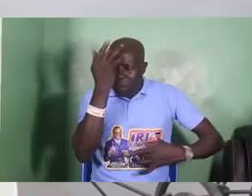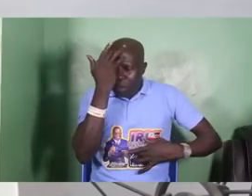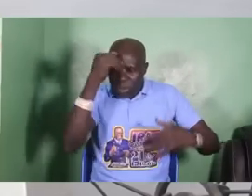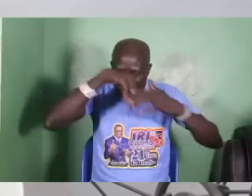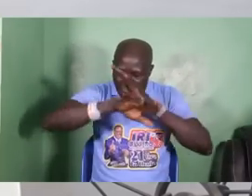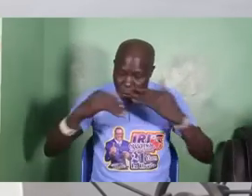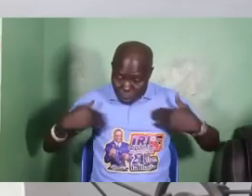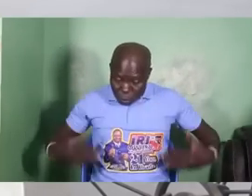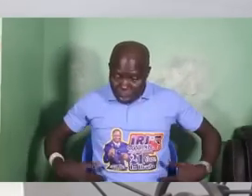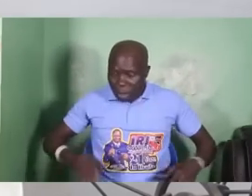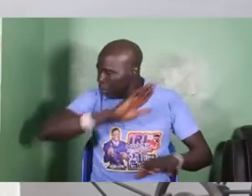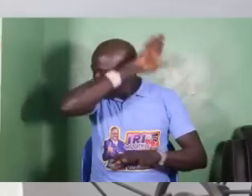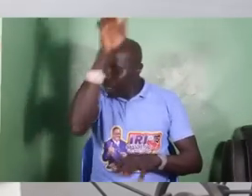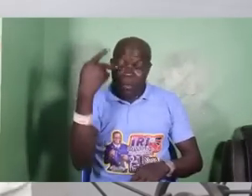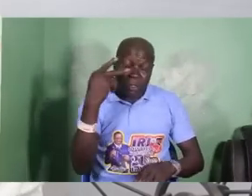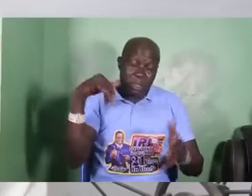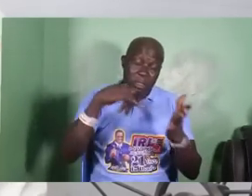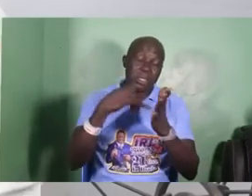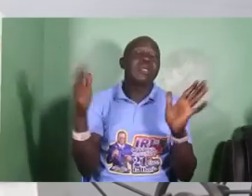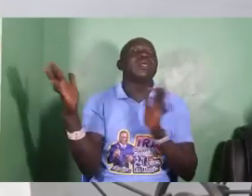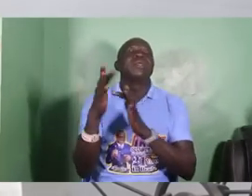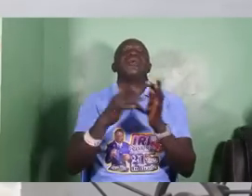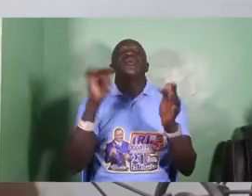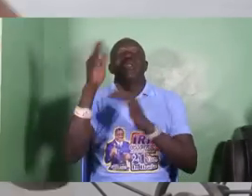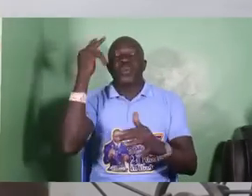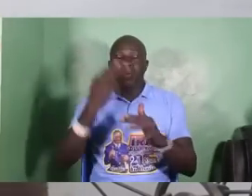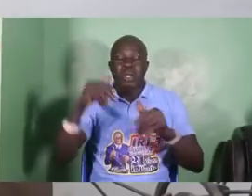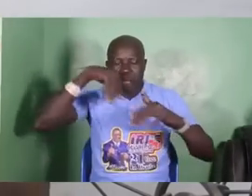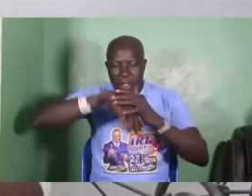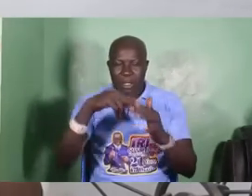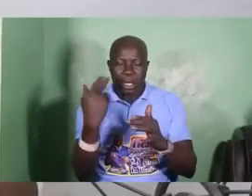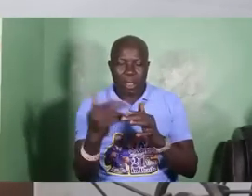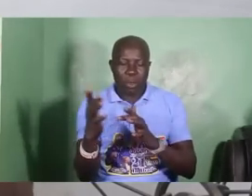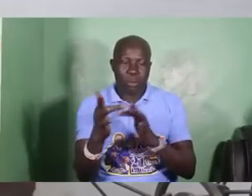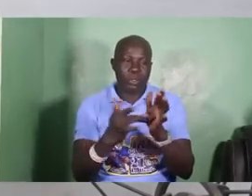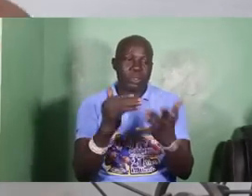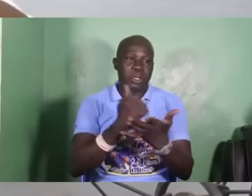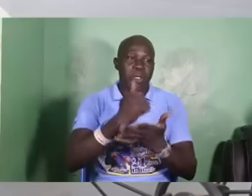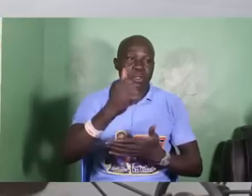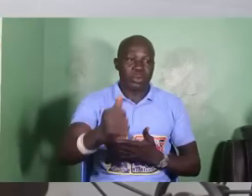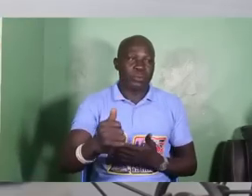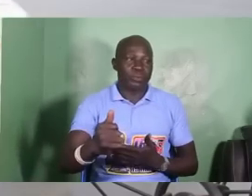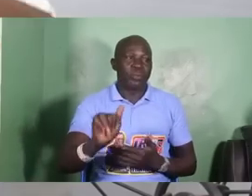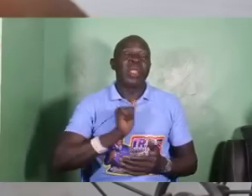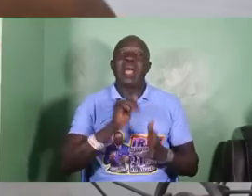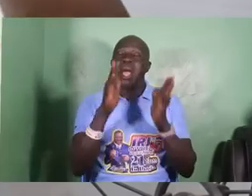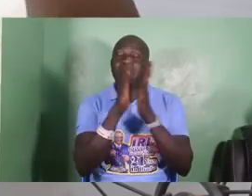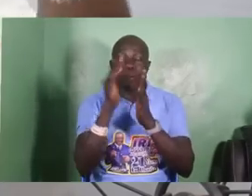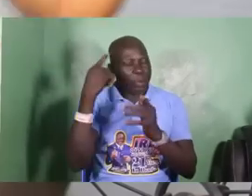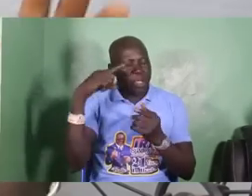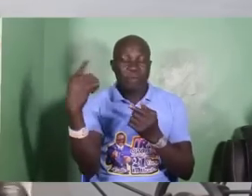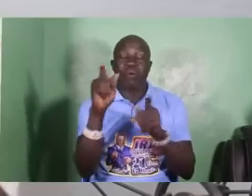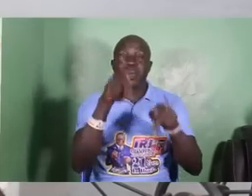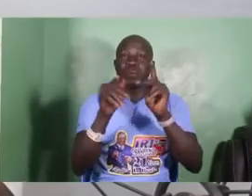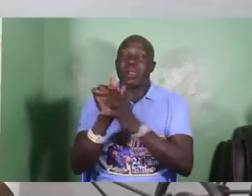part of pain in your body, you will never experience them again. In the name of Jesus,